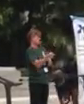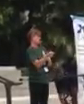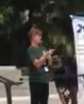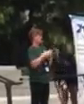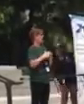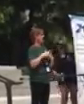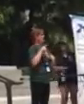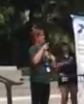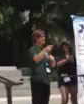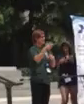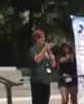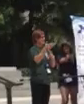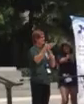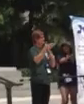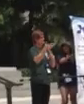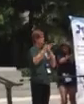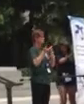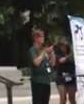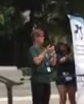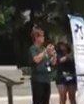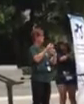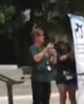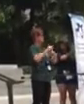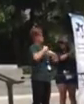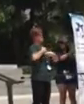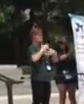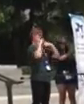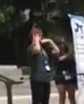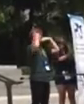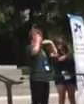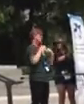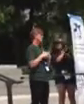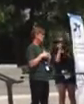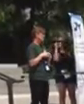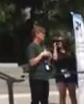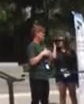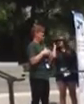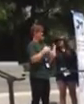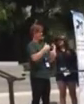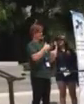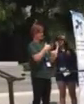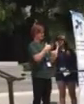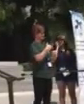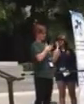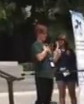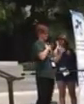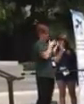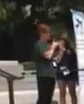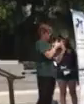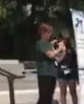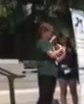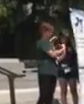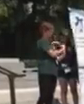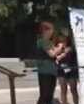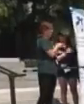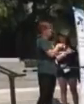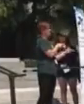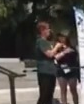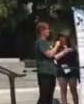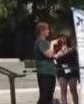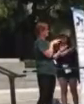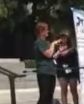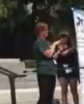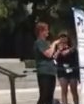He brought a smile to my face. Me and my roommate also had a special